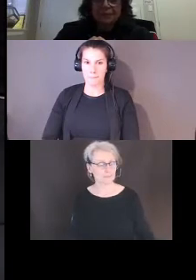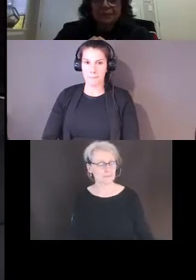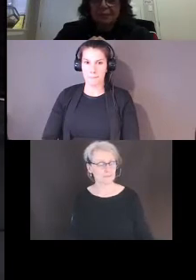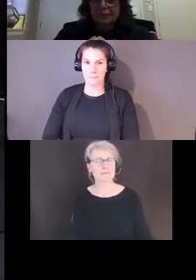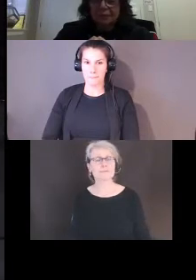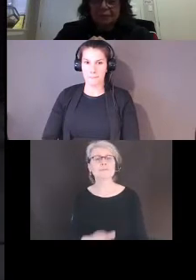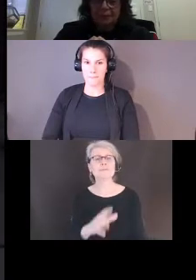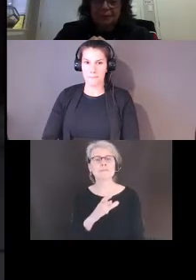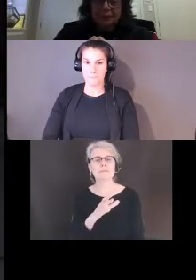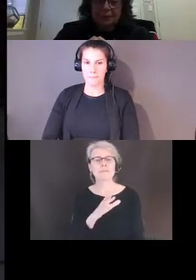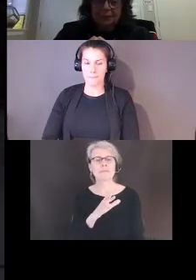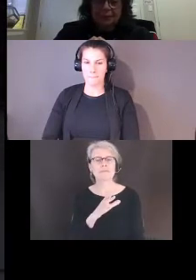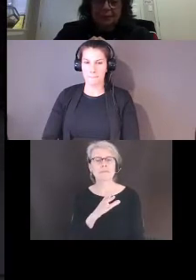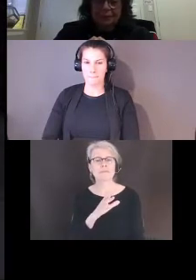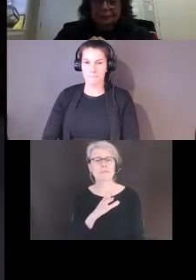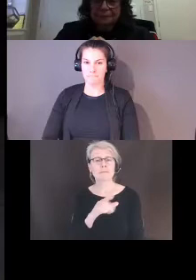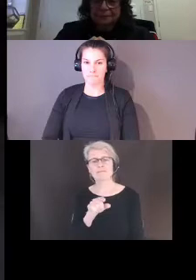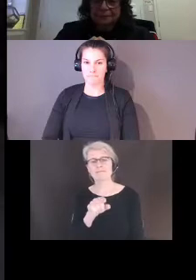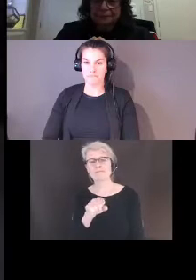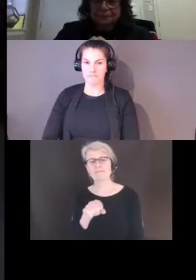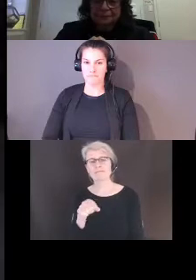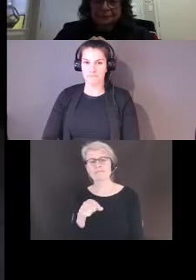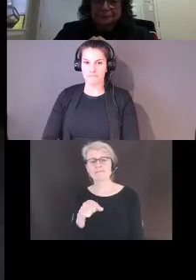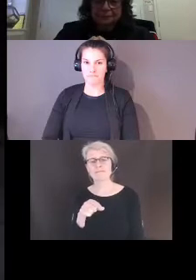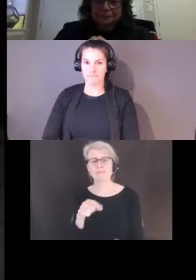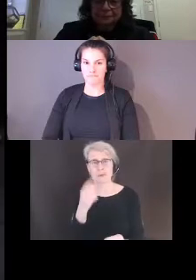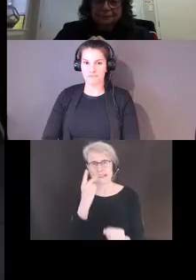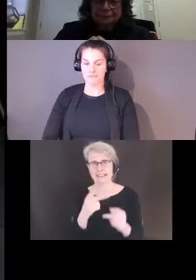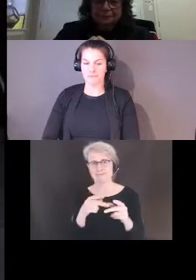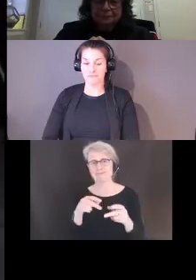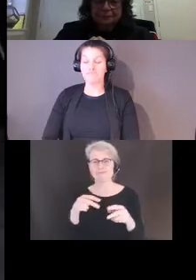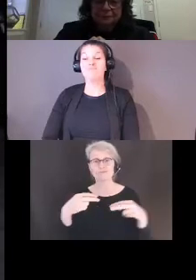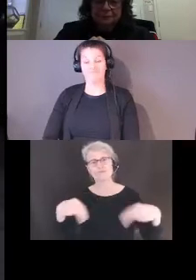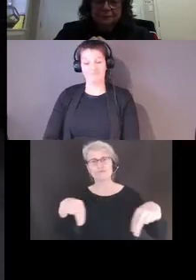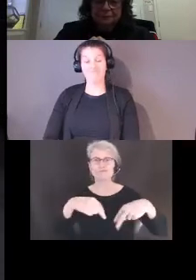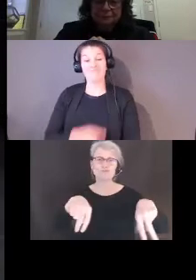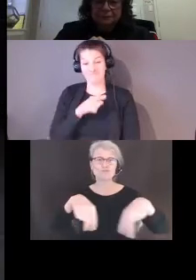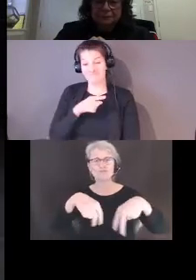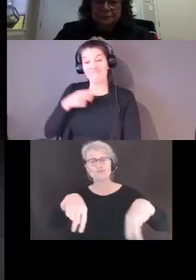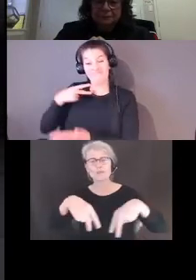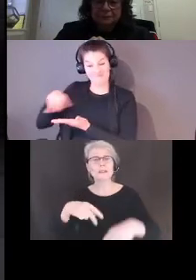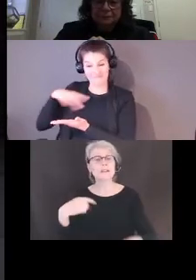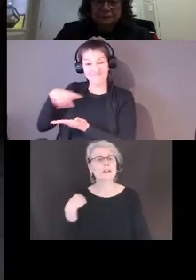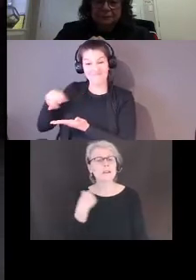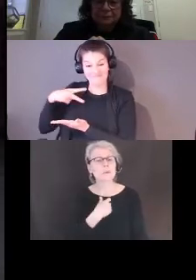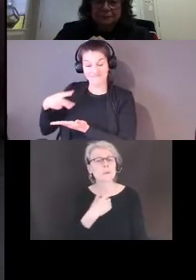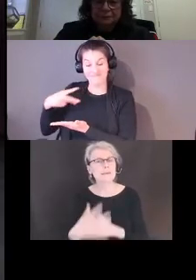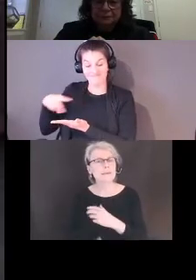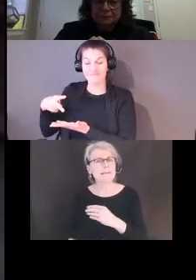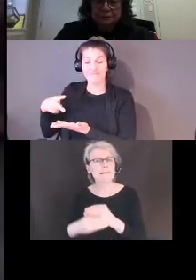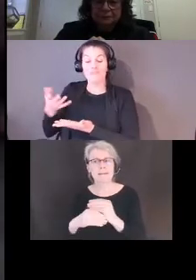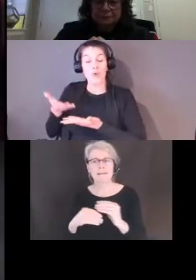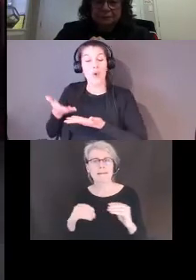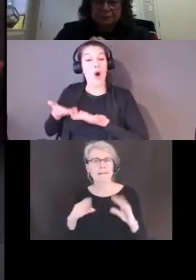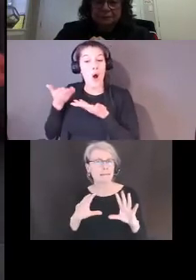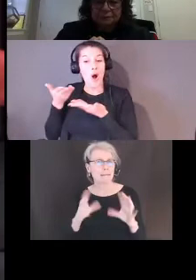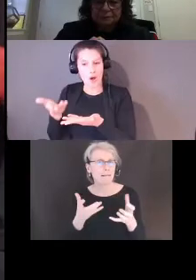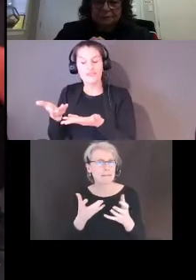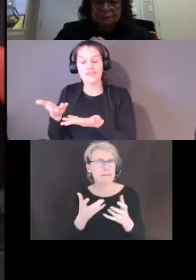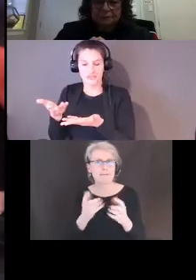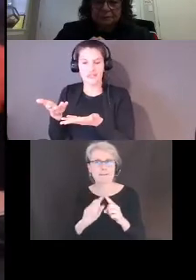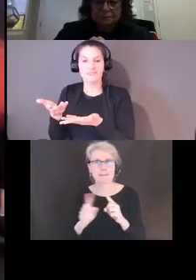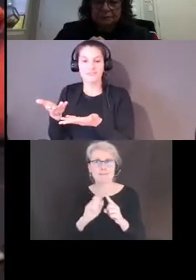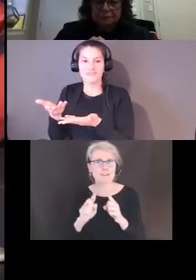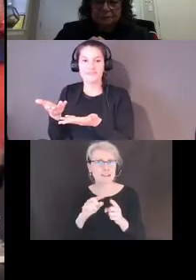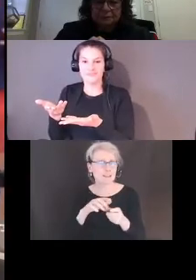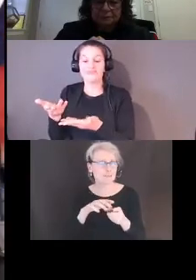And so just as they're dancing here, I'll just mention that we do offer classes in various disciplines.